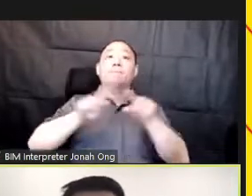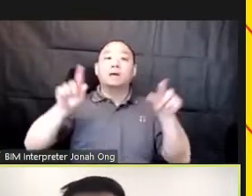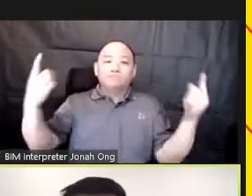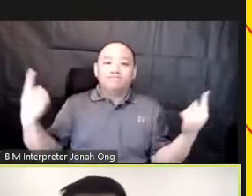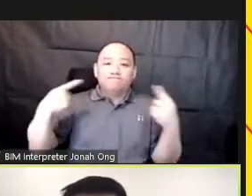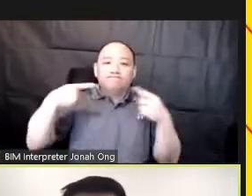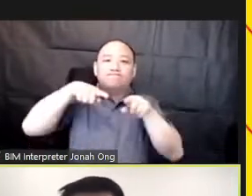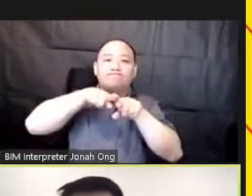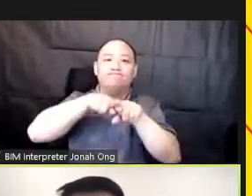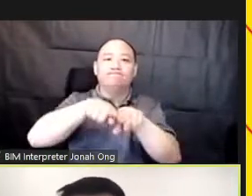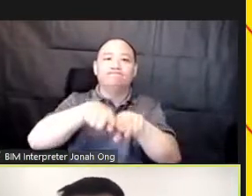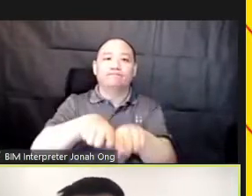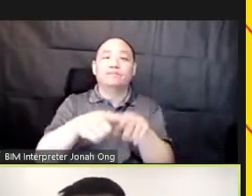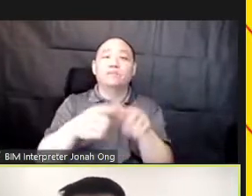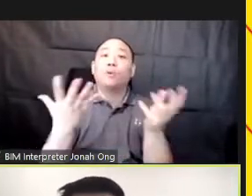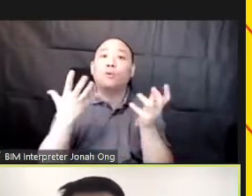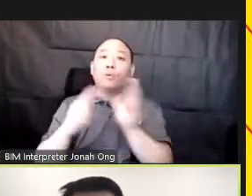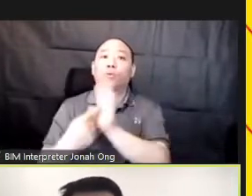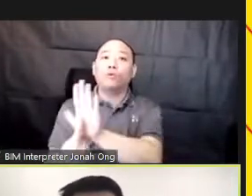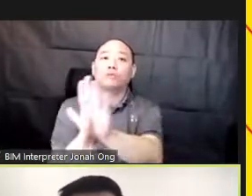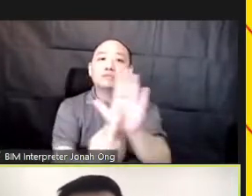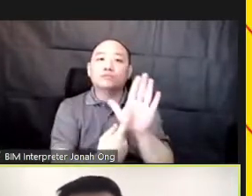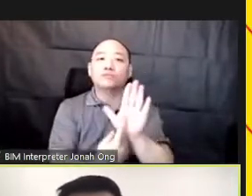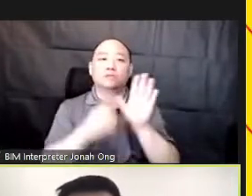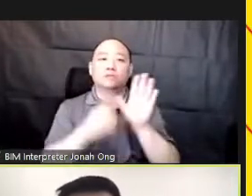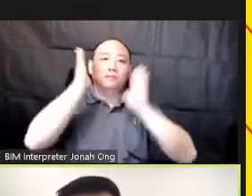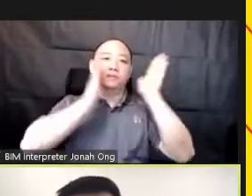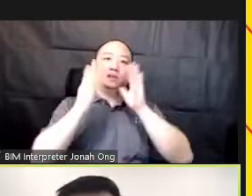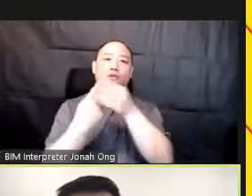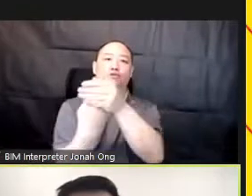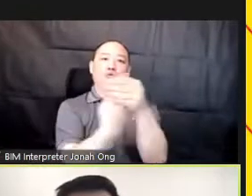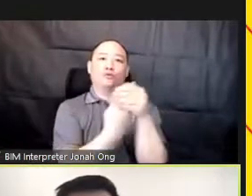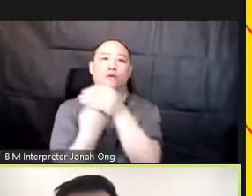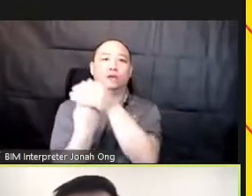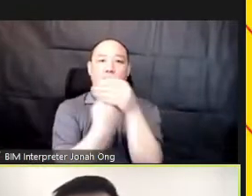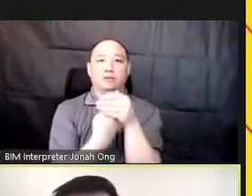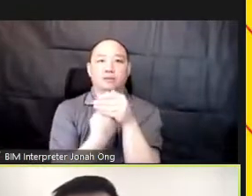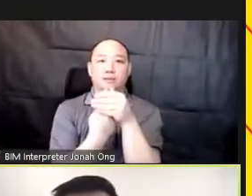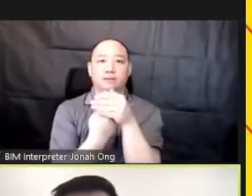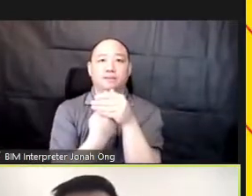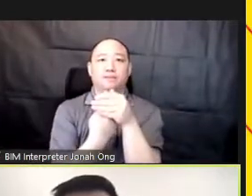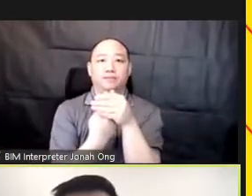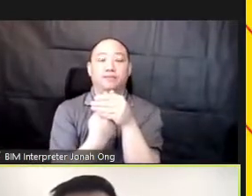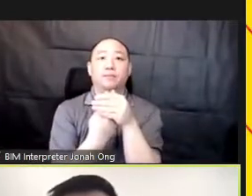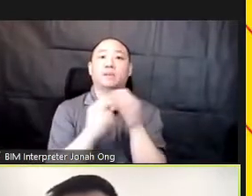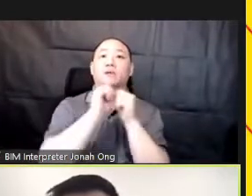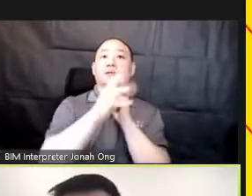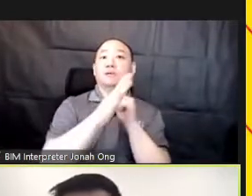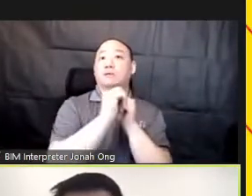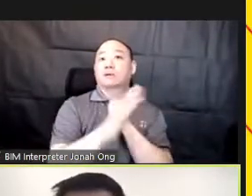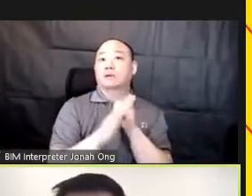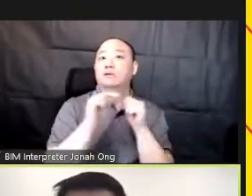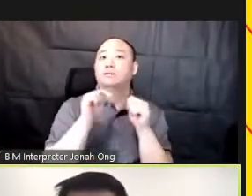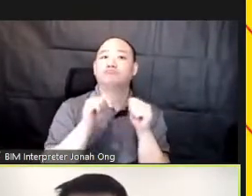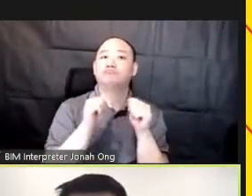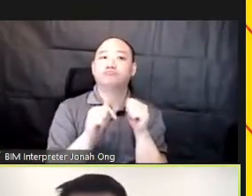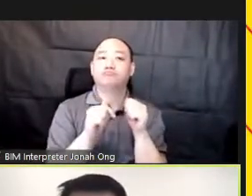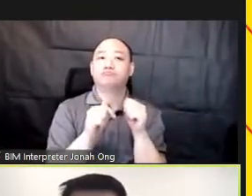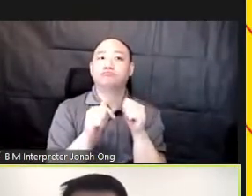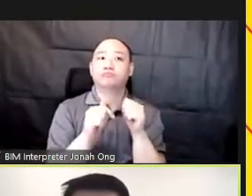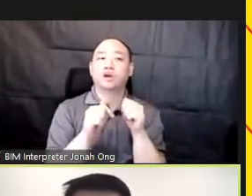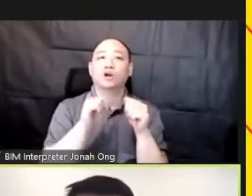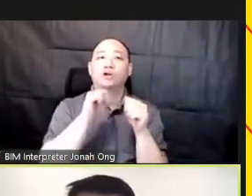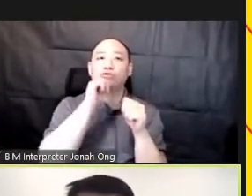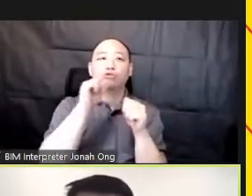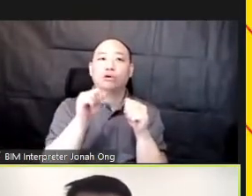want to portray a united Malaysia, these campaigns, you know, are often not directly addressing the